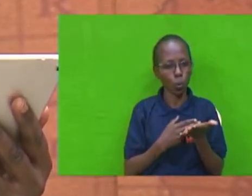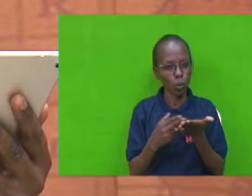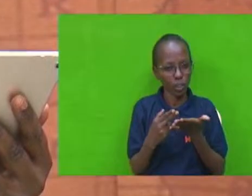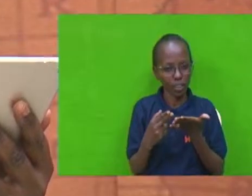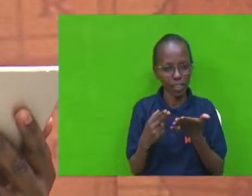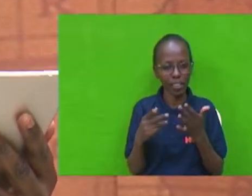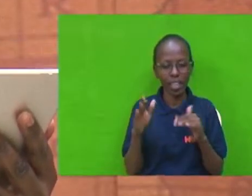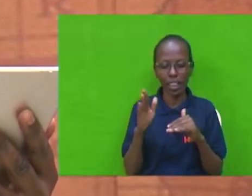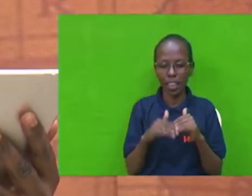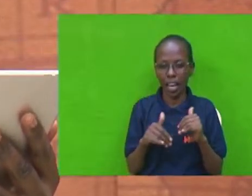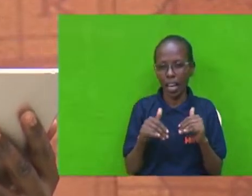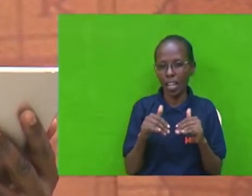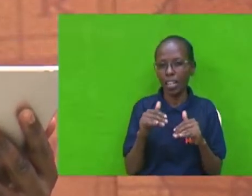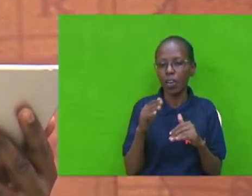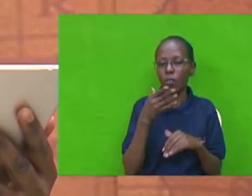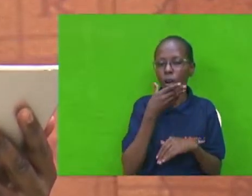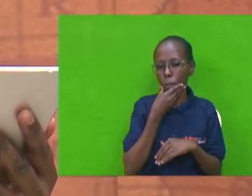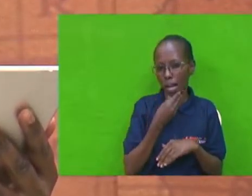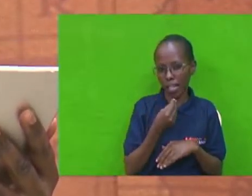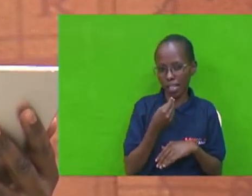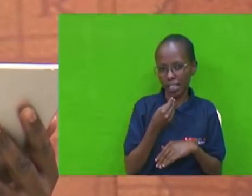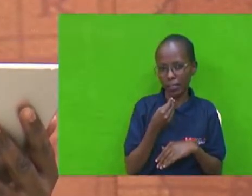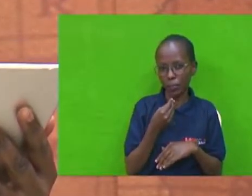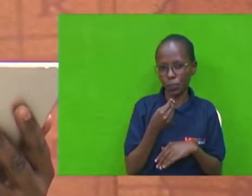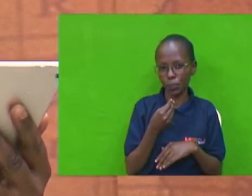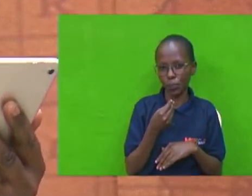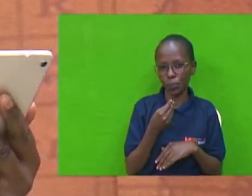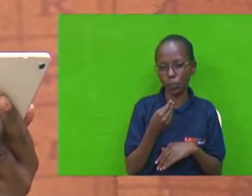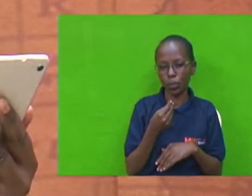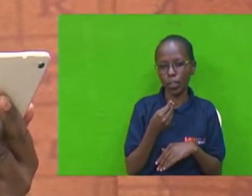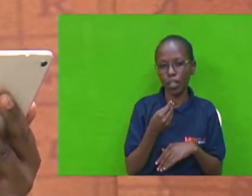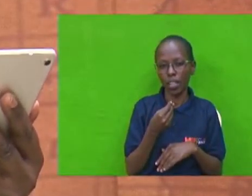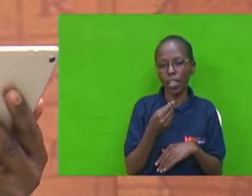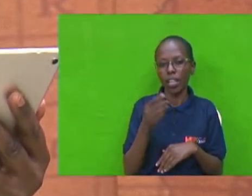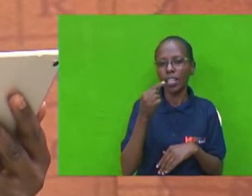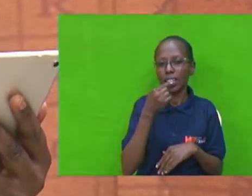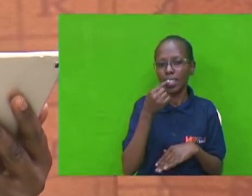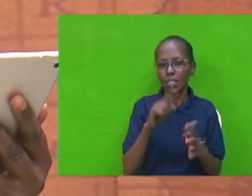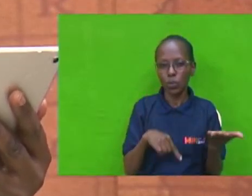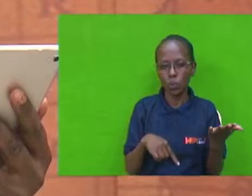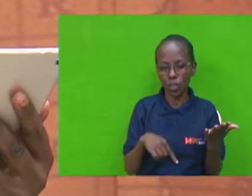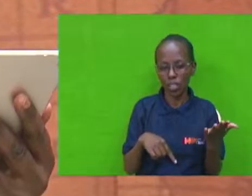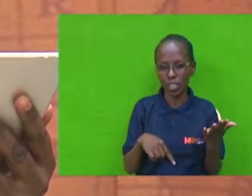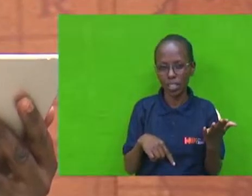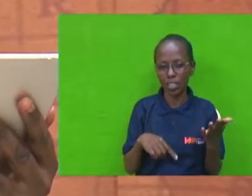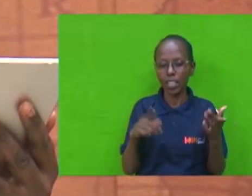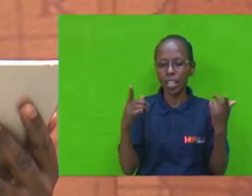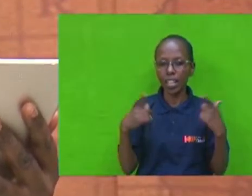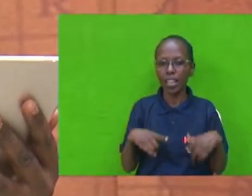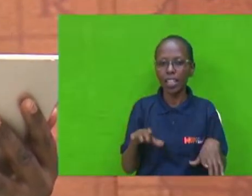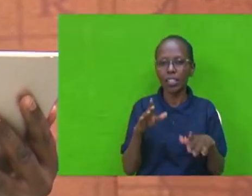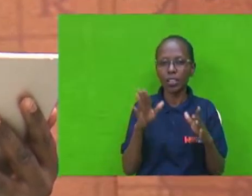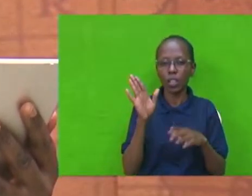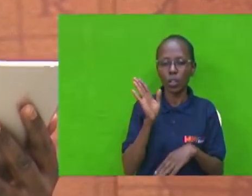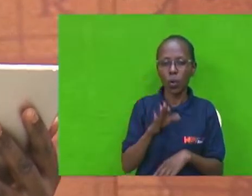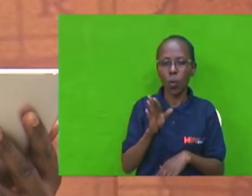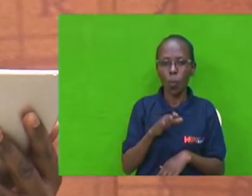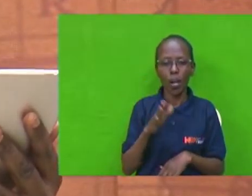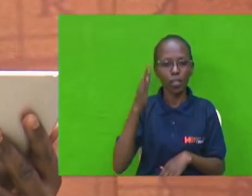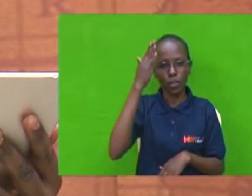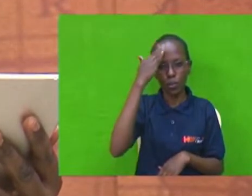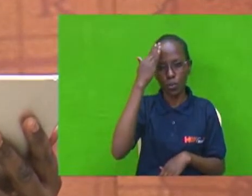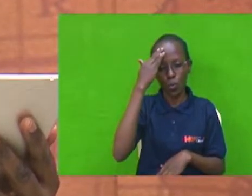than those of man. Wanaume nafikiri mmesikia hapo. Nasema let woman mm-hmm. realize